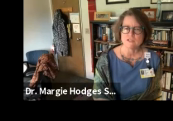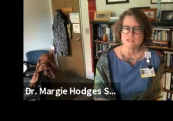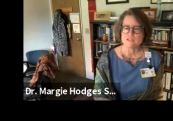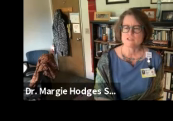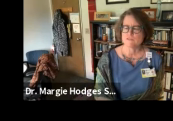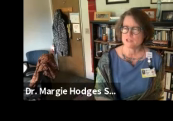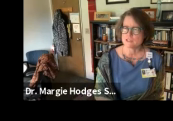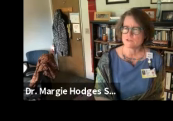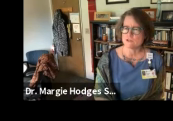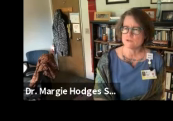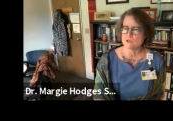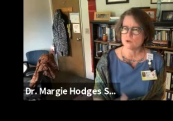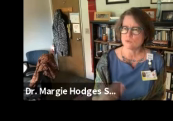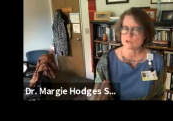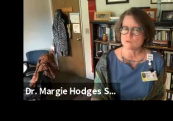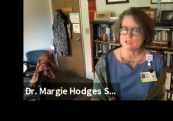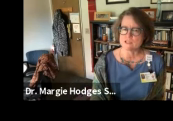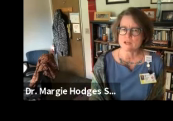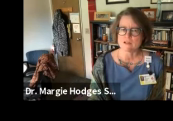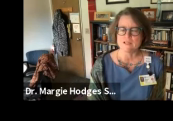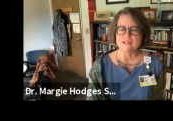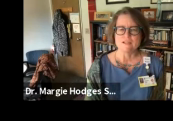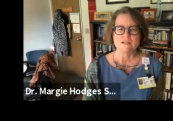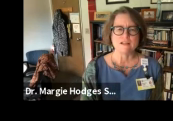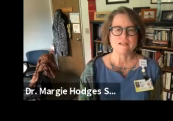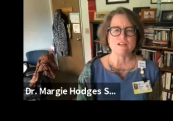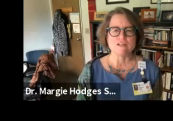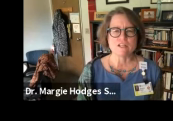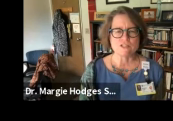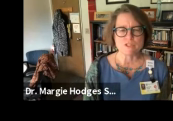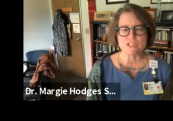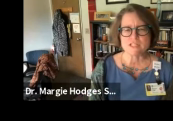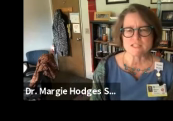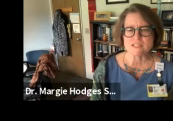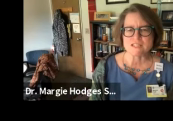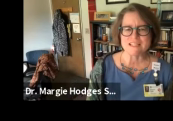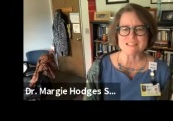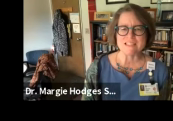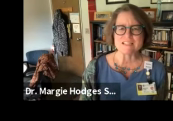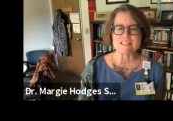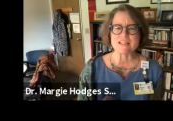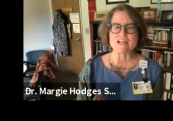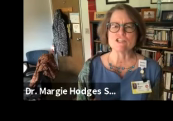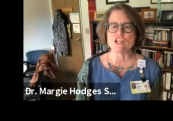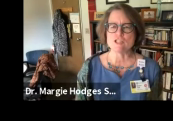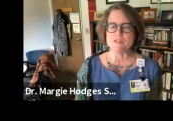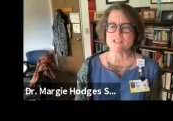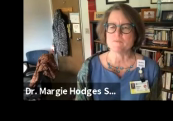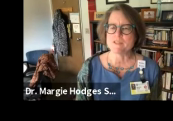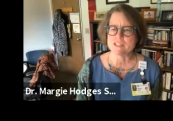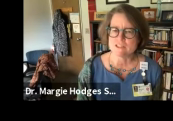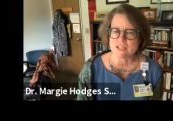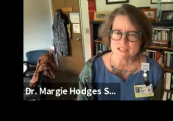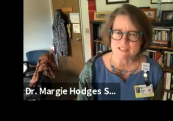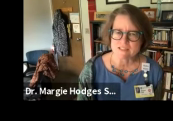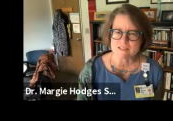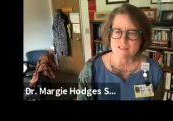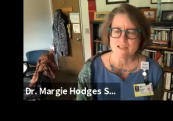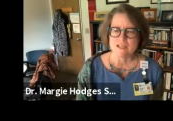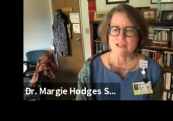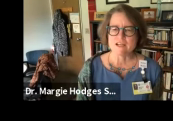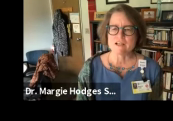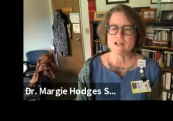Character. She's a philosopher who works with Aristotle. And what she says is, it is that our judgment of particular